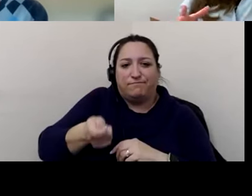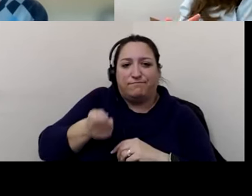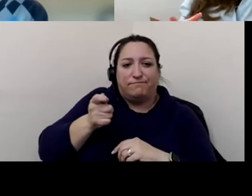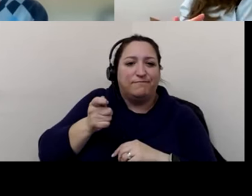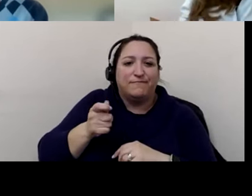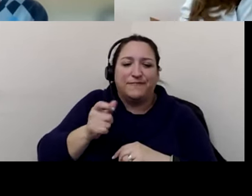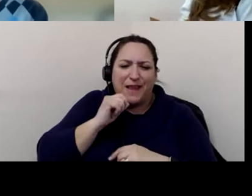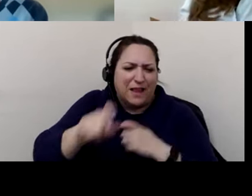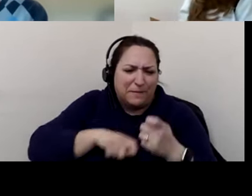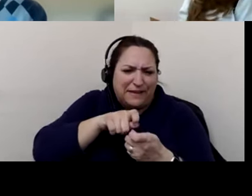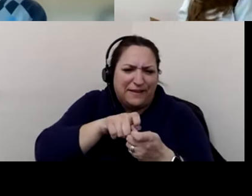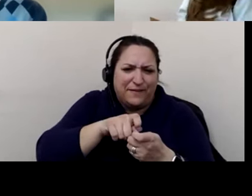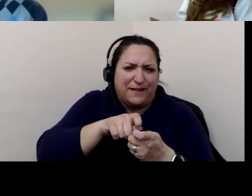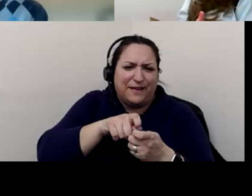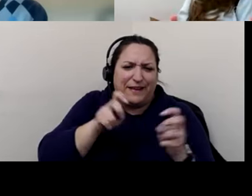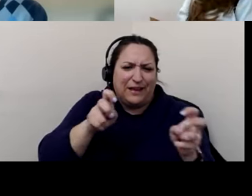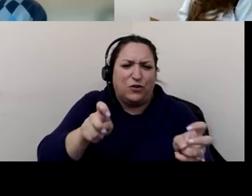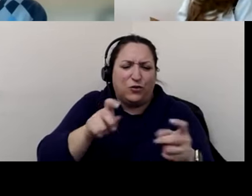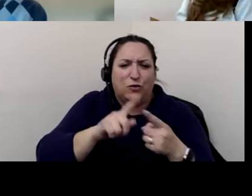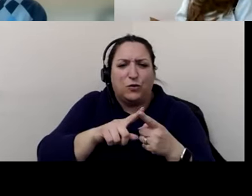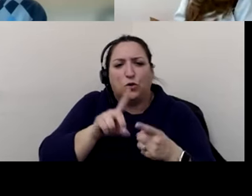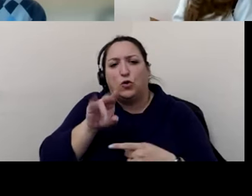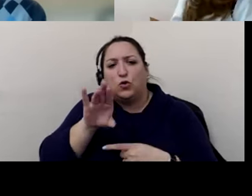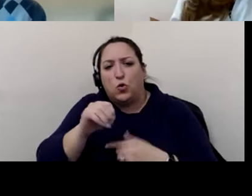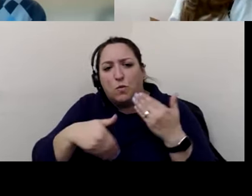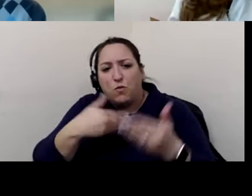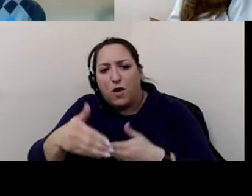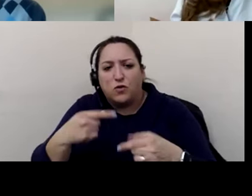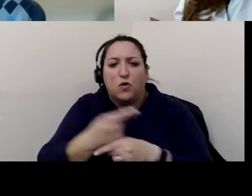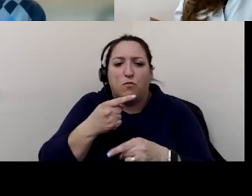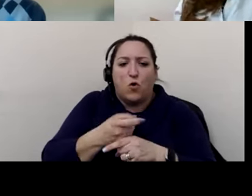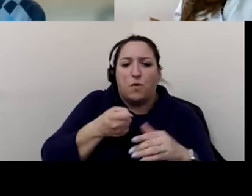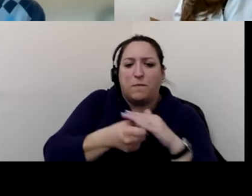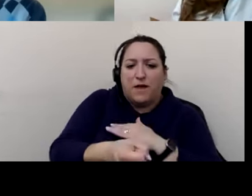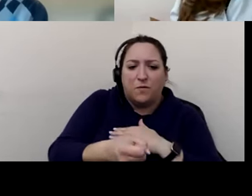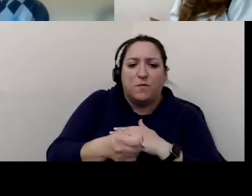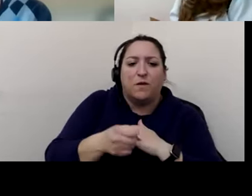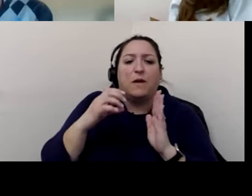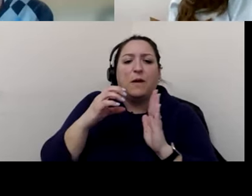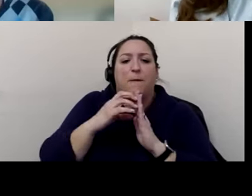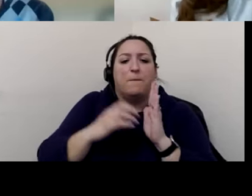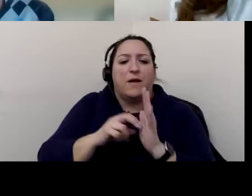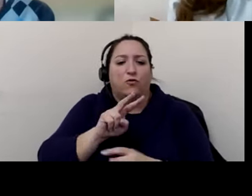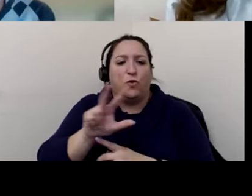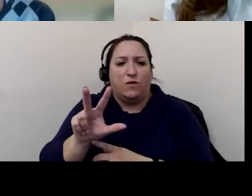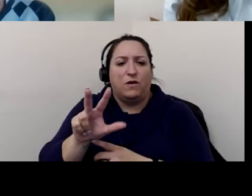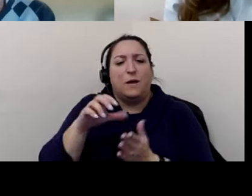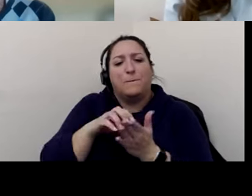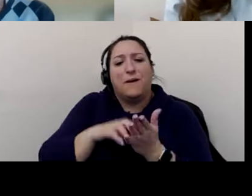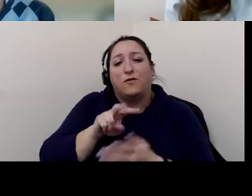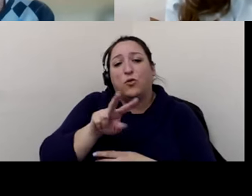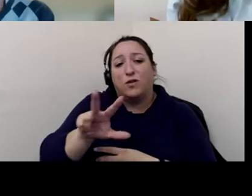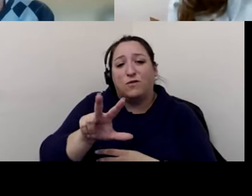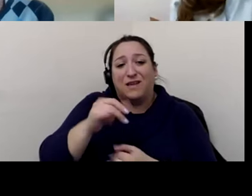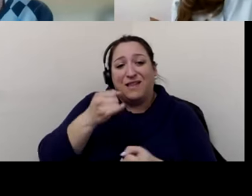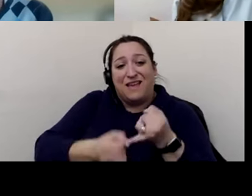to a specific issues such as due process or appropriate placements, is paragraph 23. Paragraph 23 is the paragraph